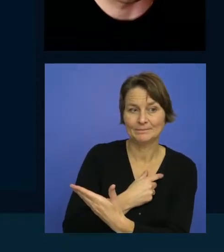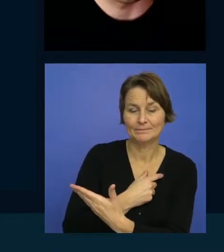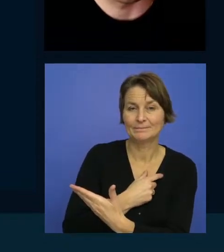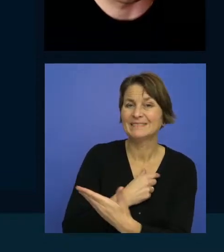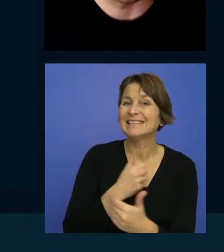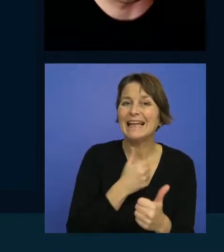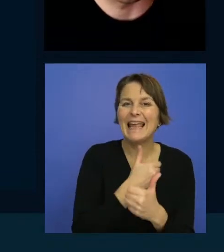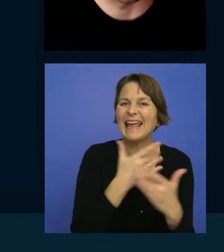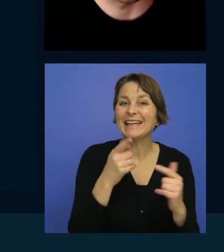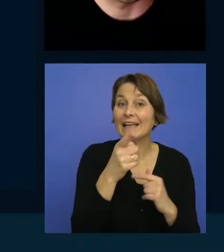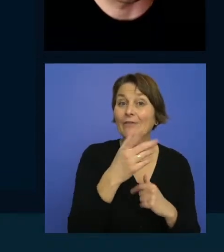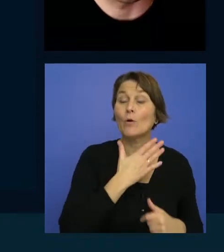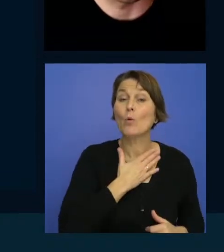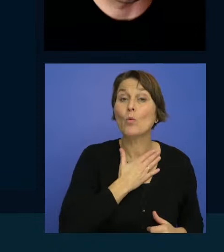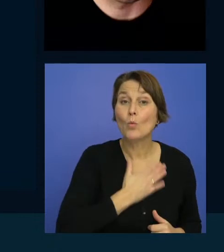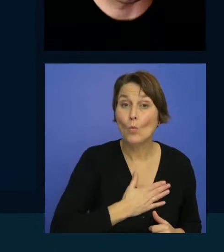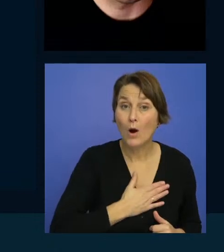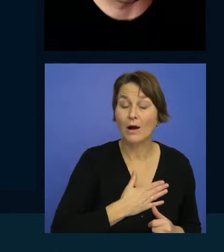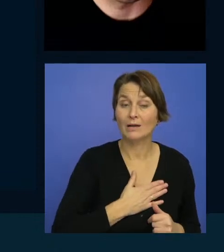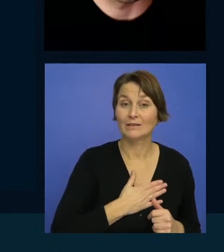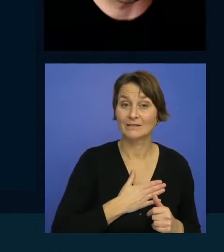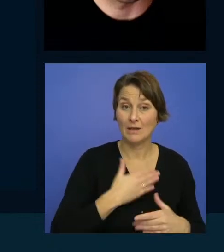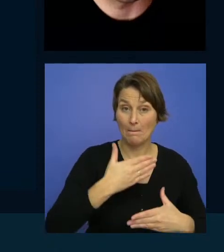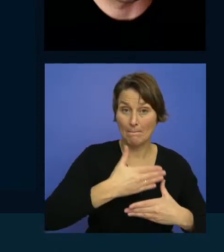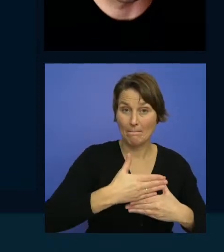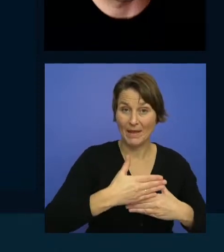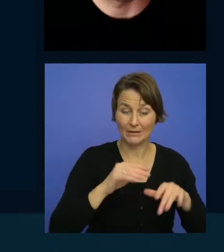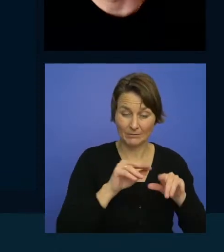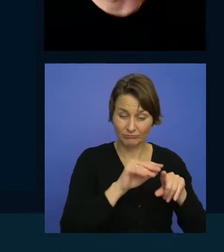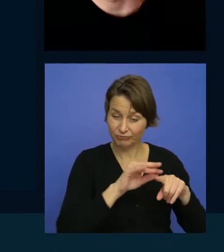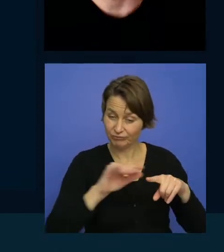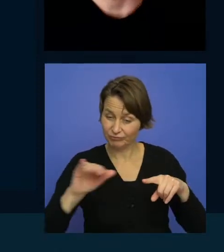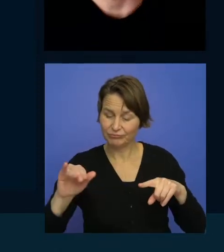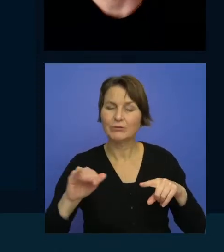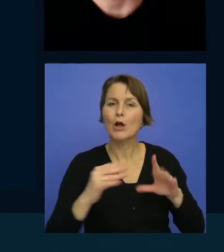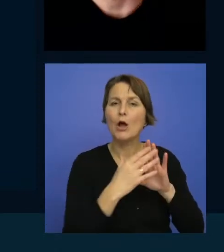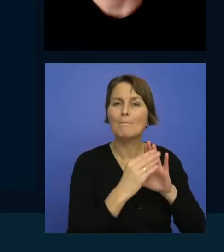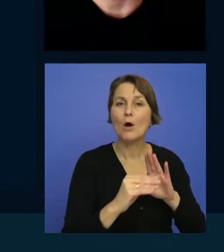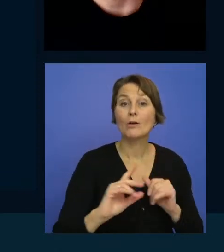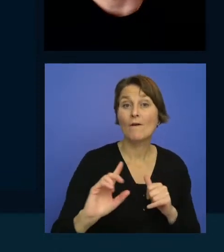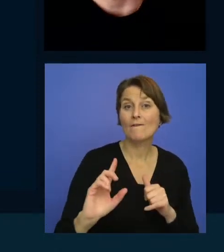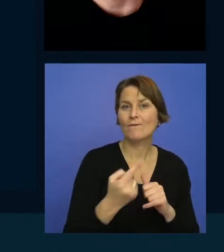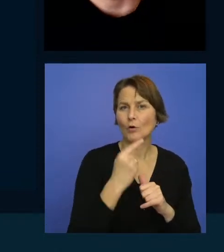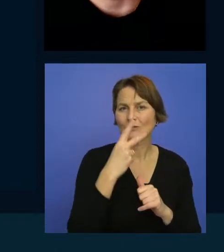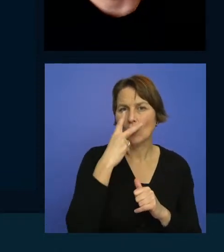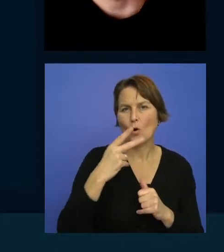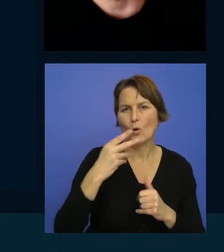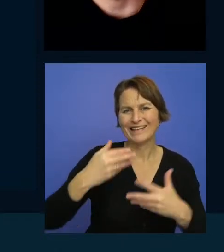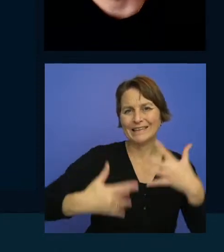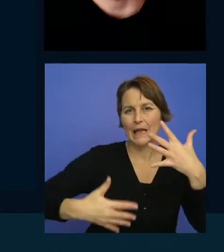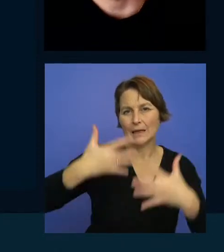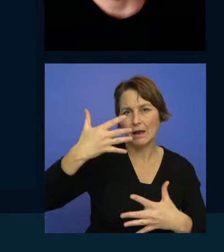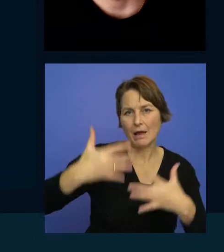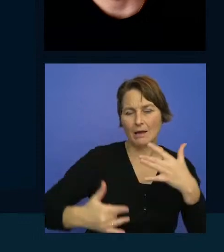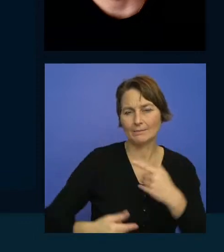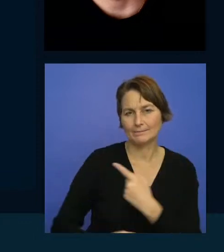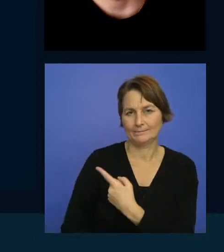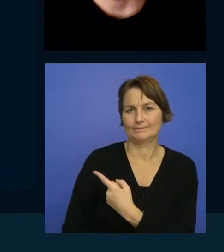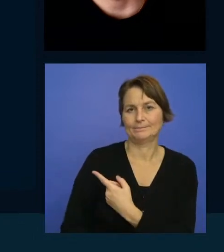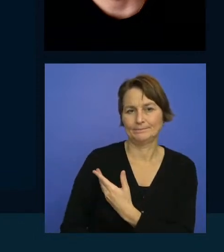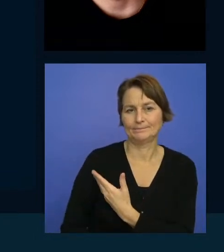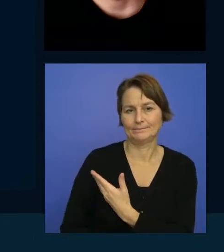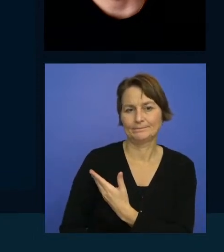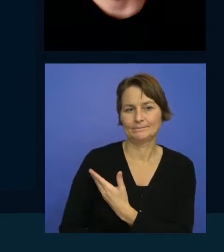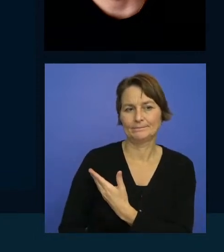building scenario, the first thing I want to do is look at my data. Here I'm looking at aggregate information as well as individual